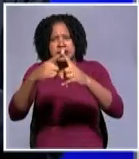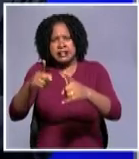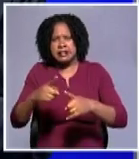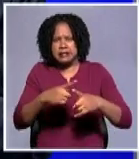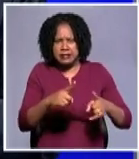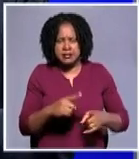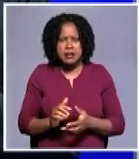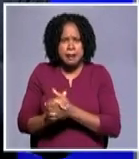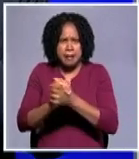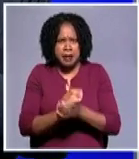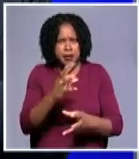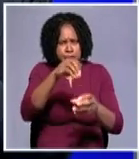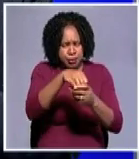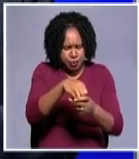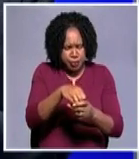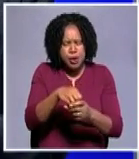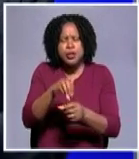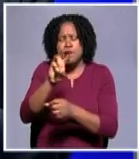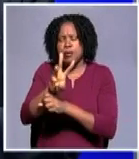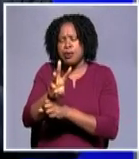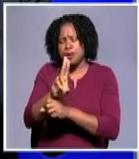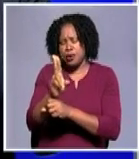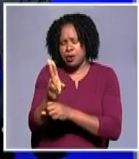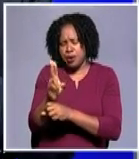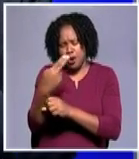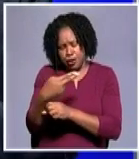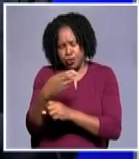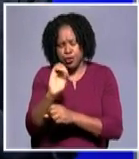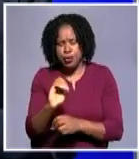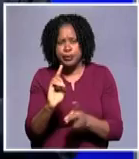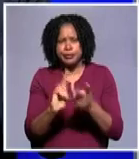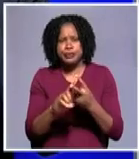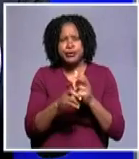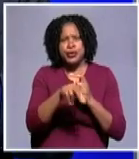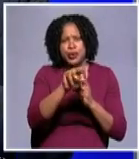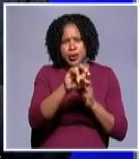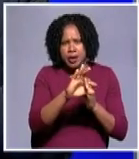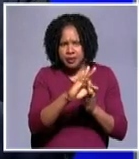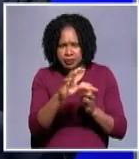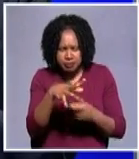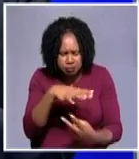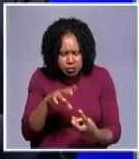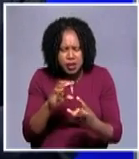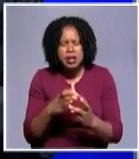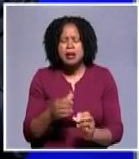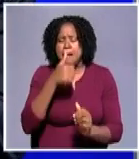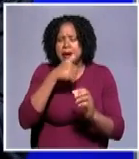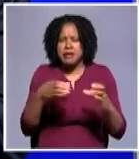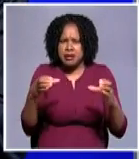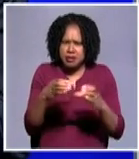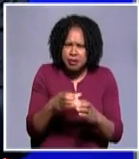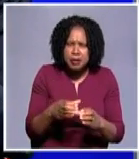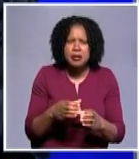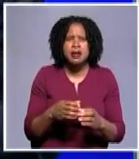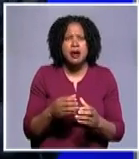we, the WHO, the UN family, the civil societies, the private sector, are all